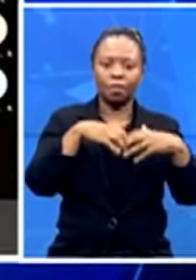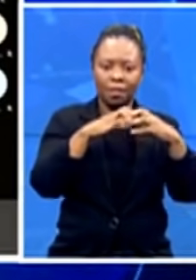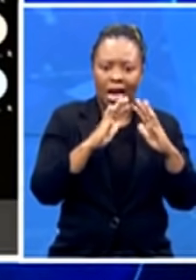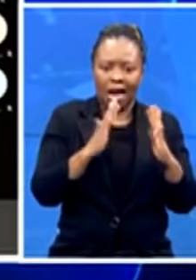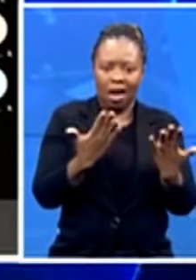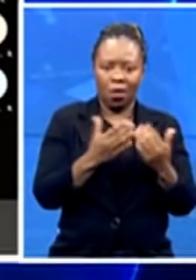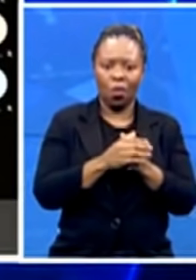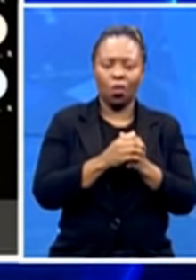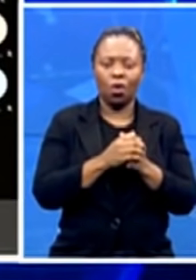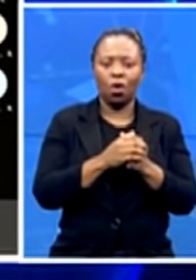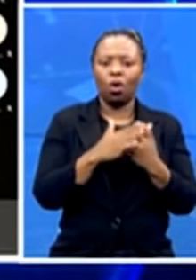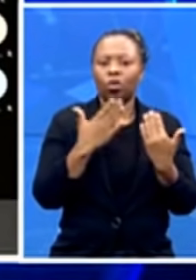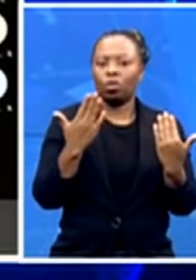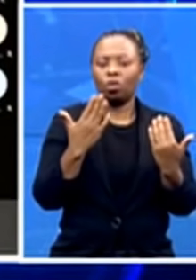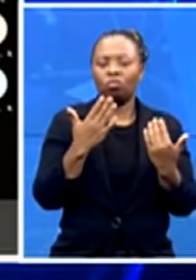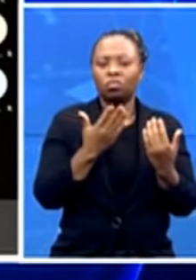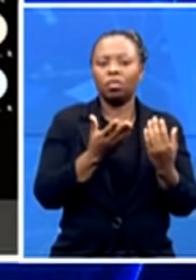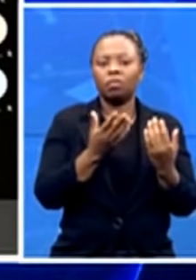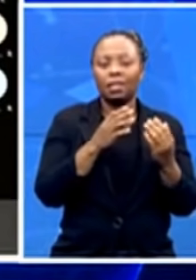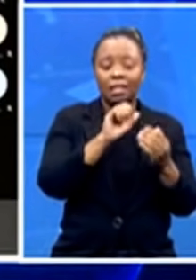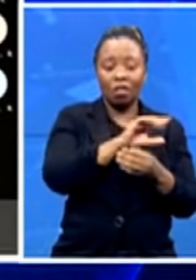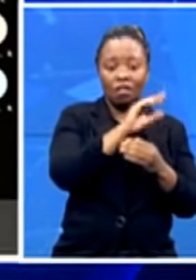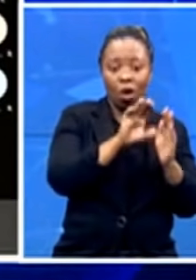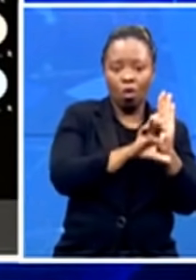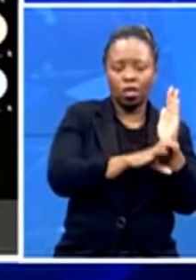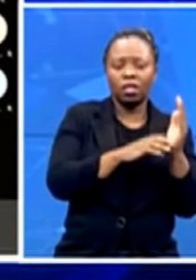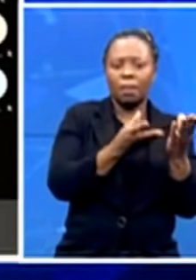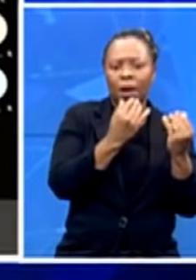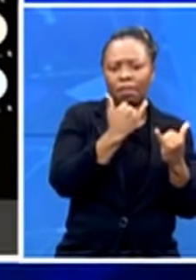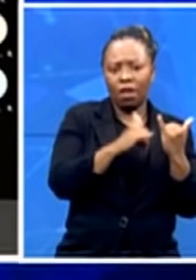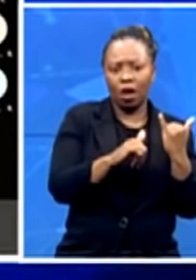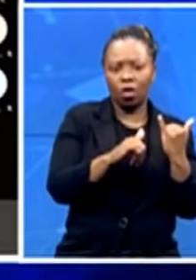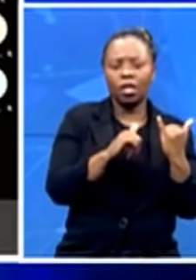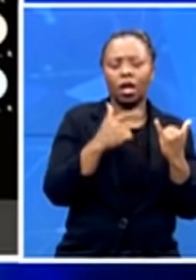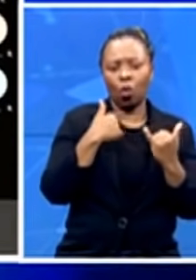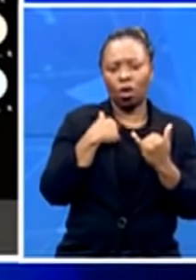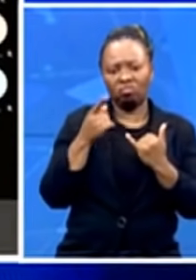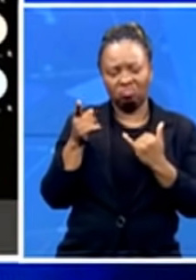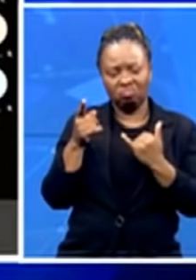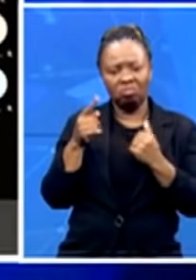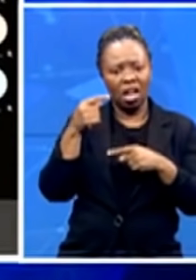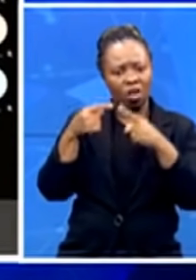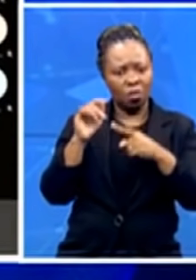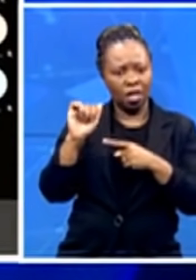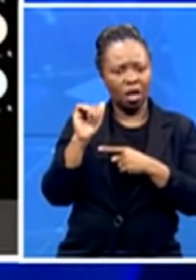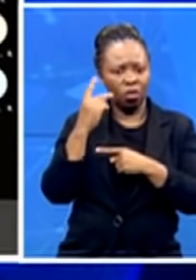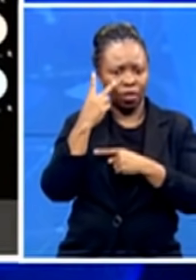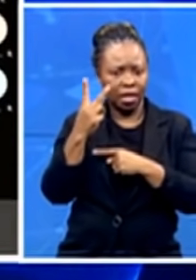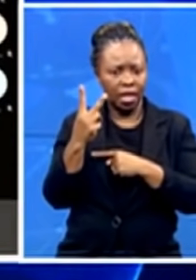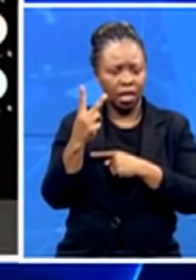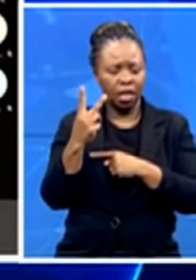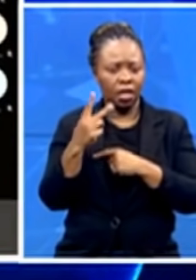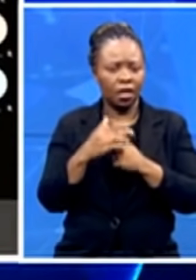South Africa. As we understood his argument, it was the contention that textually Rule